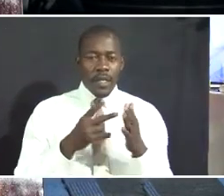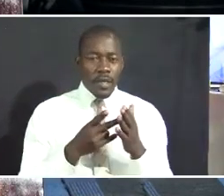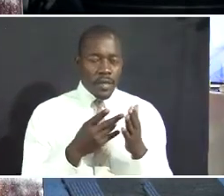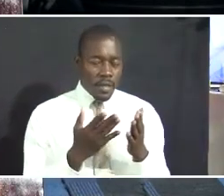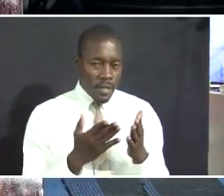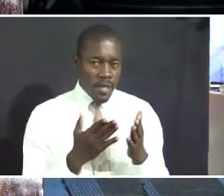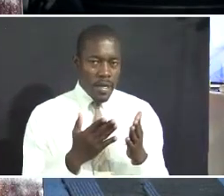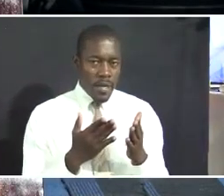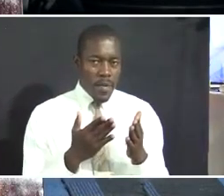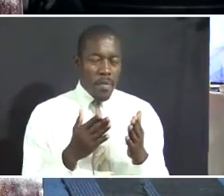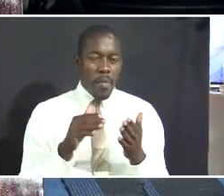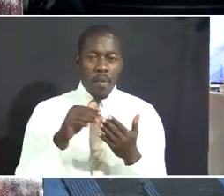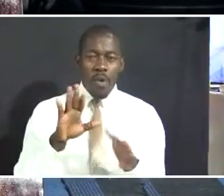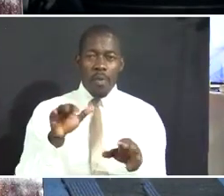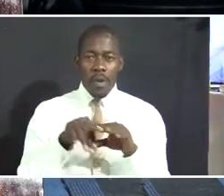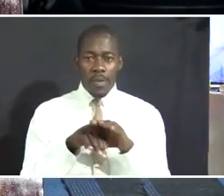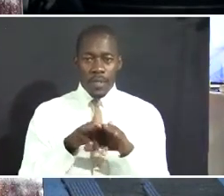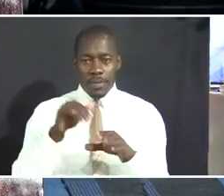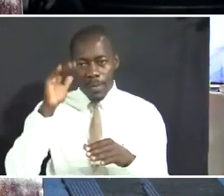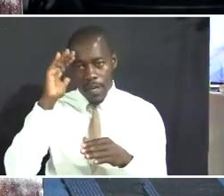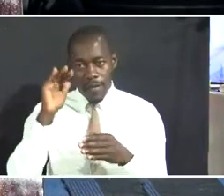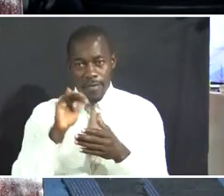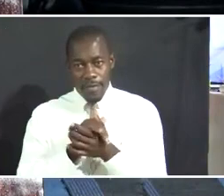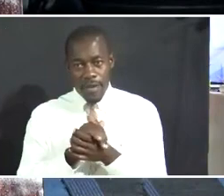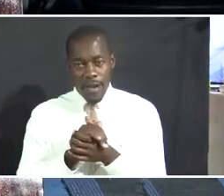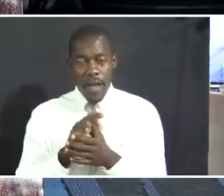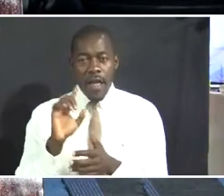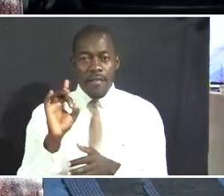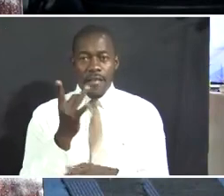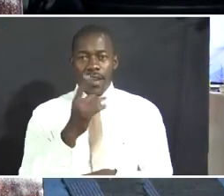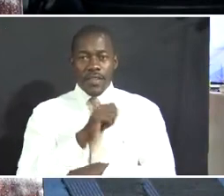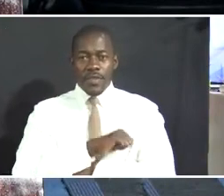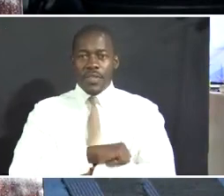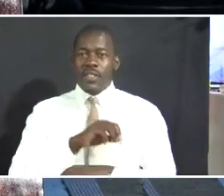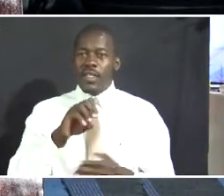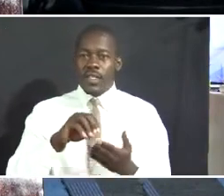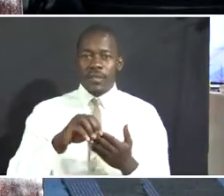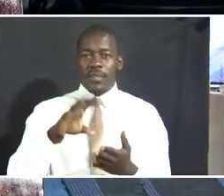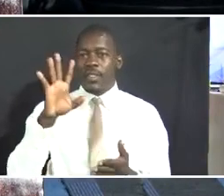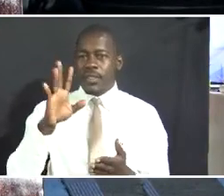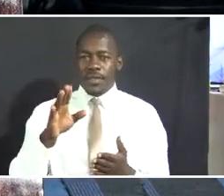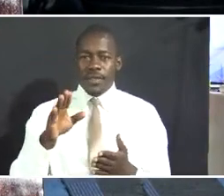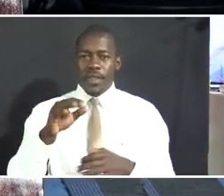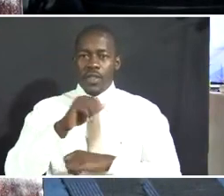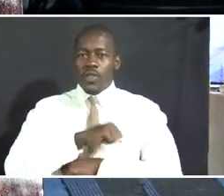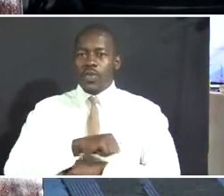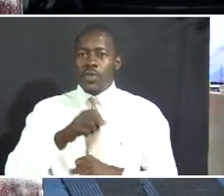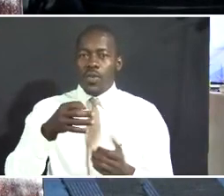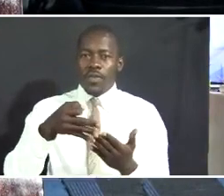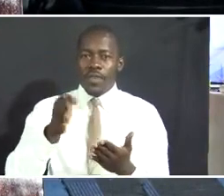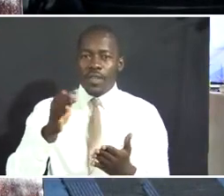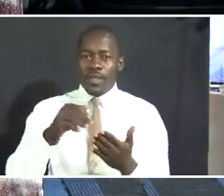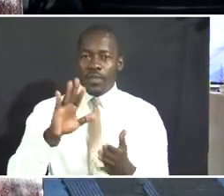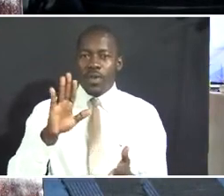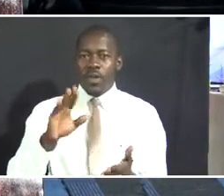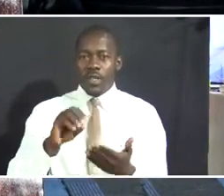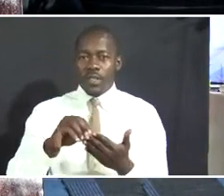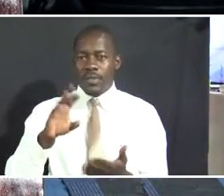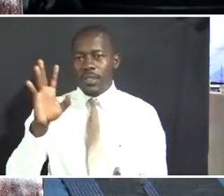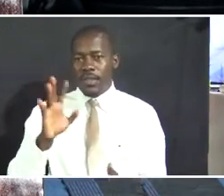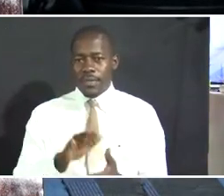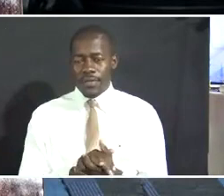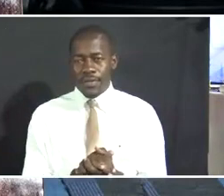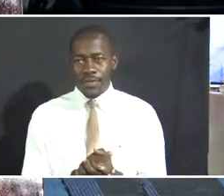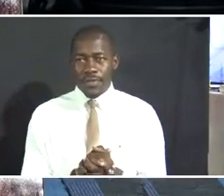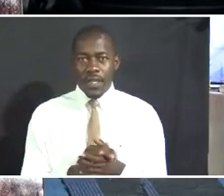perception, and it is weird that us Adventists are the ones with that feeling. Because when you go